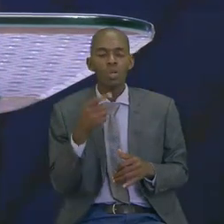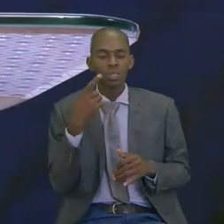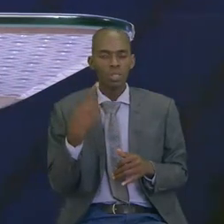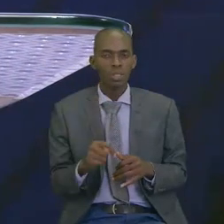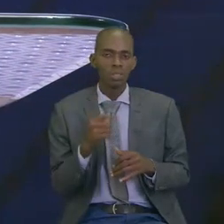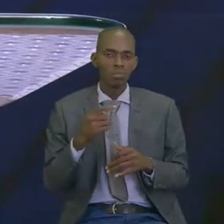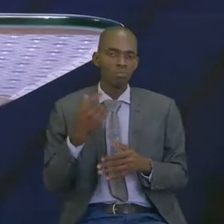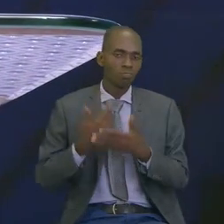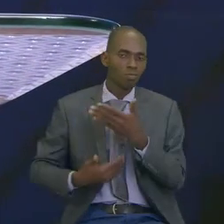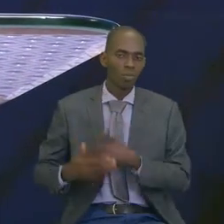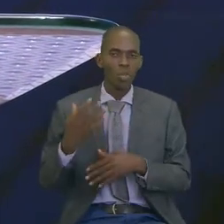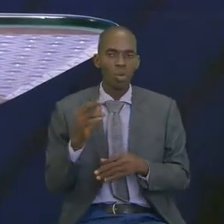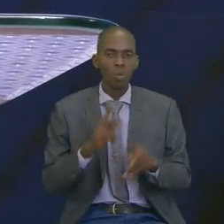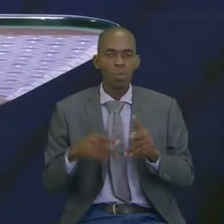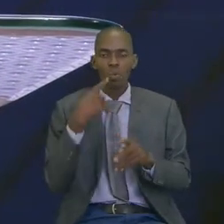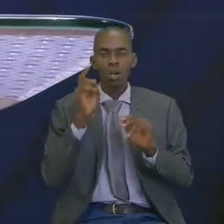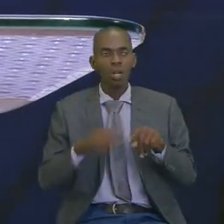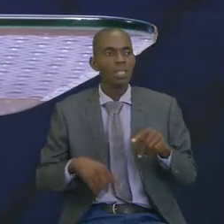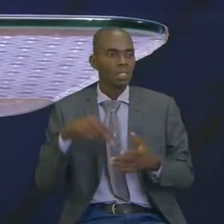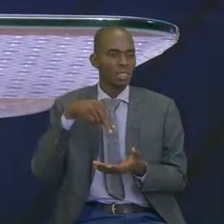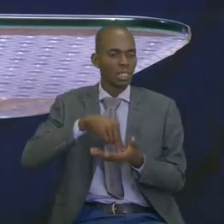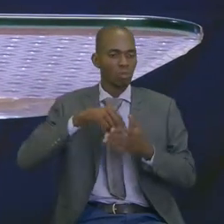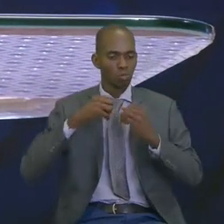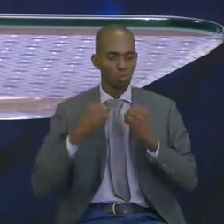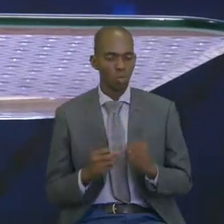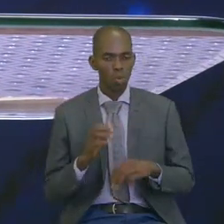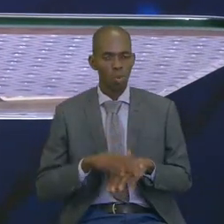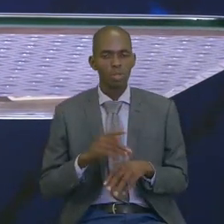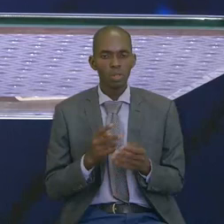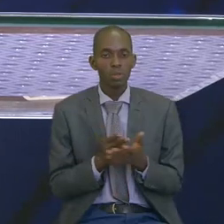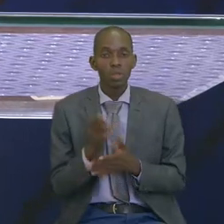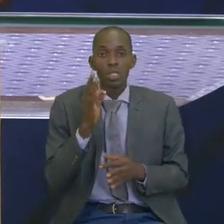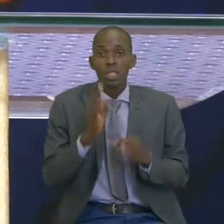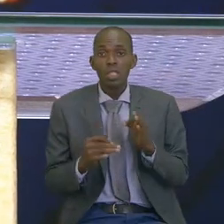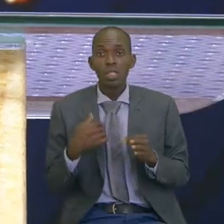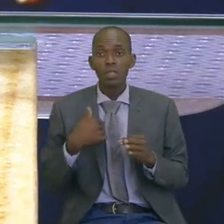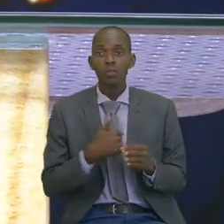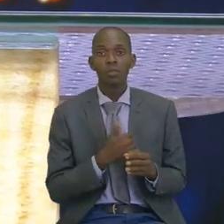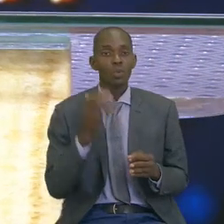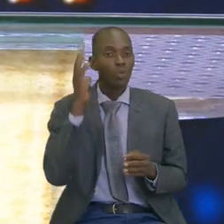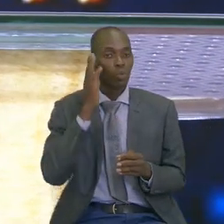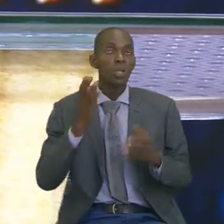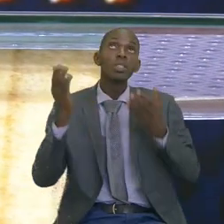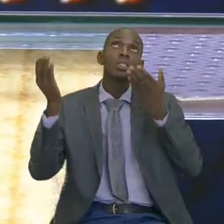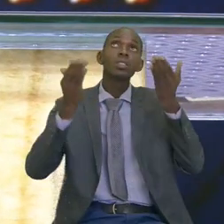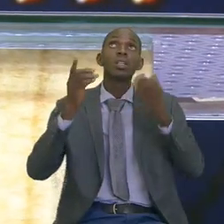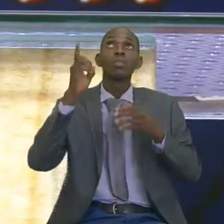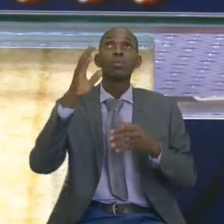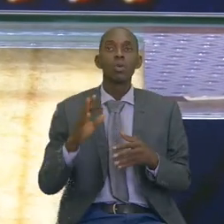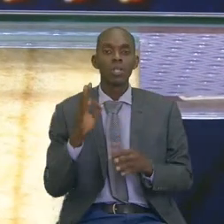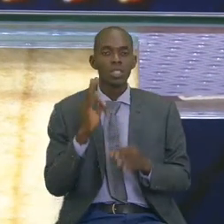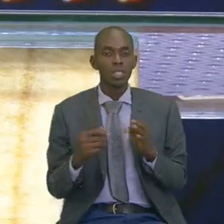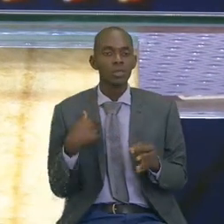stand uncompromisingly for the truth? You see, if we're going to serve God, if we're going to represent God, we